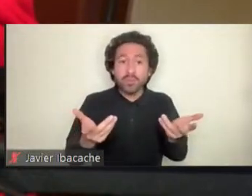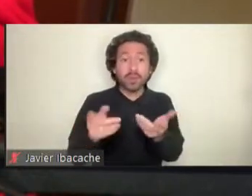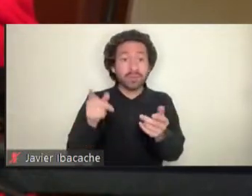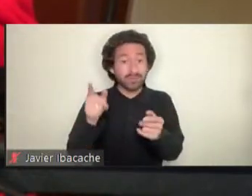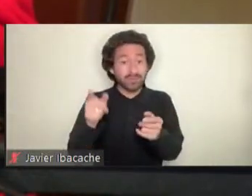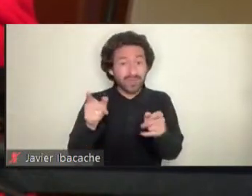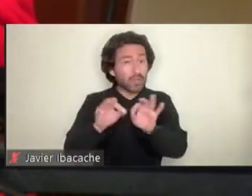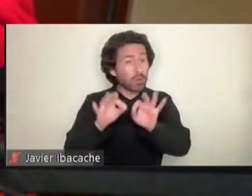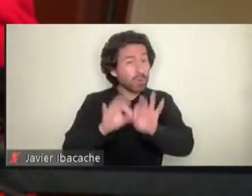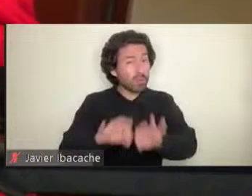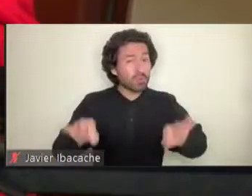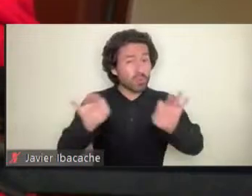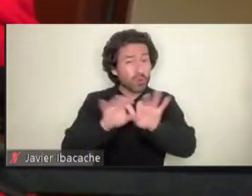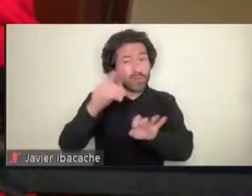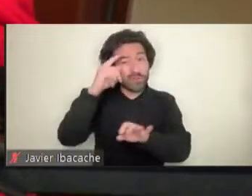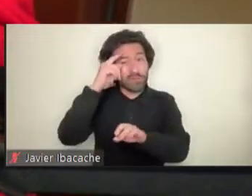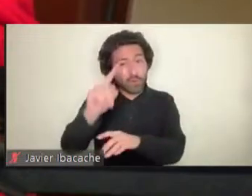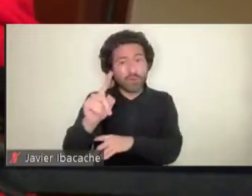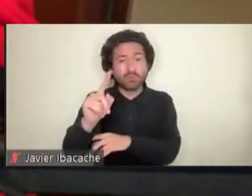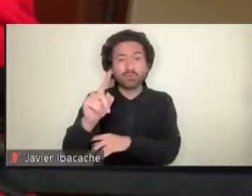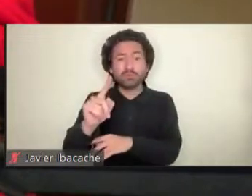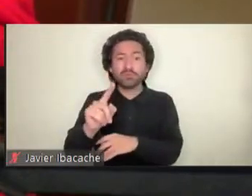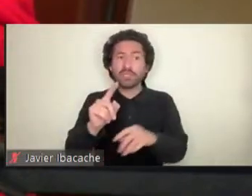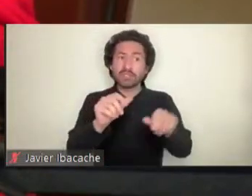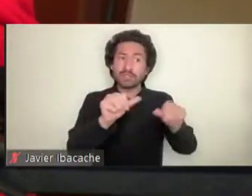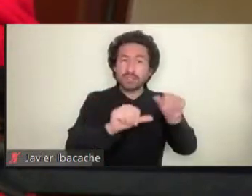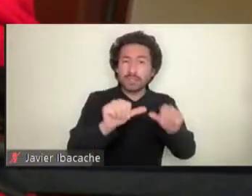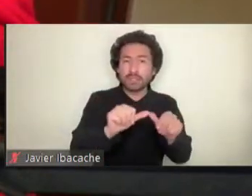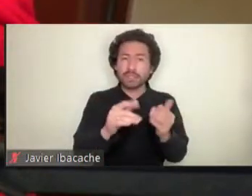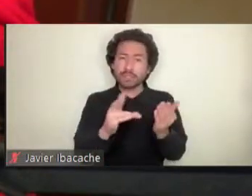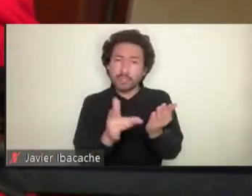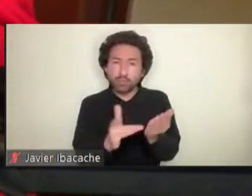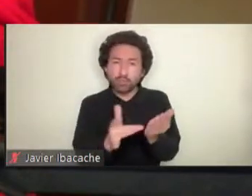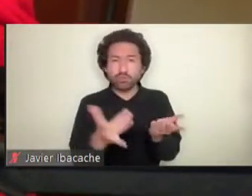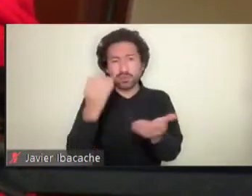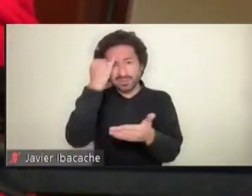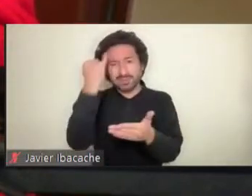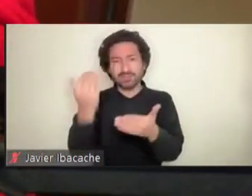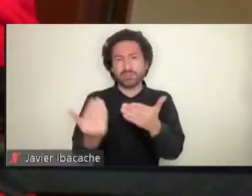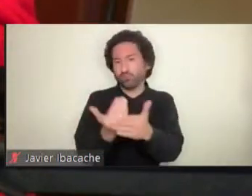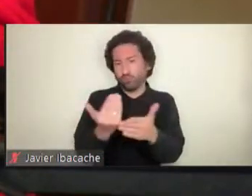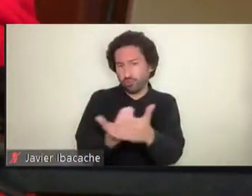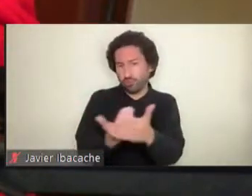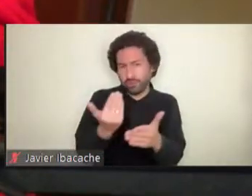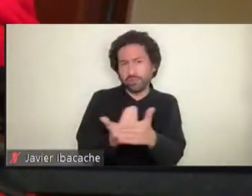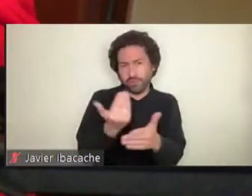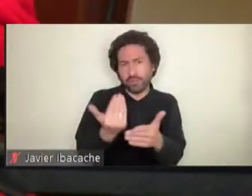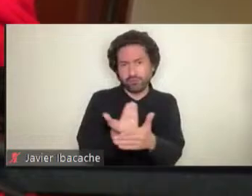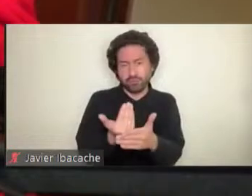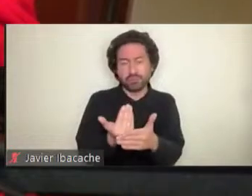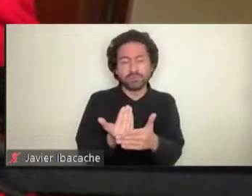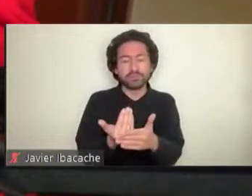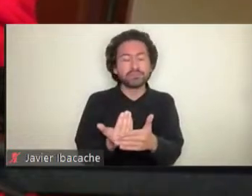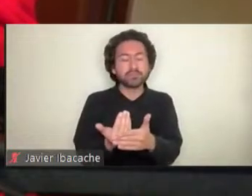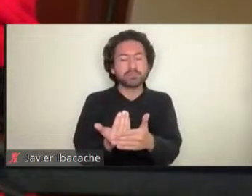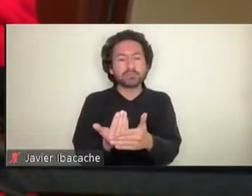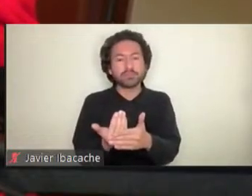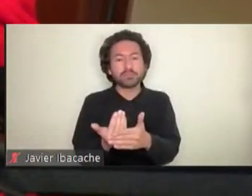successful adoption of science, technology, and innovation initiatives. We must overcome risk